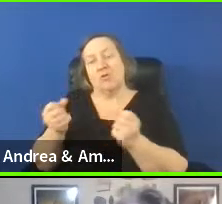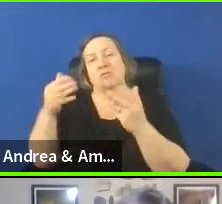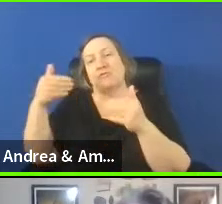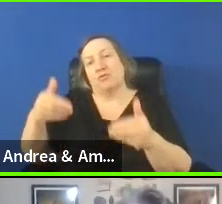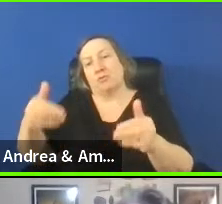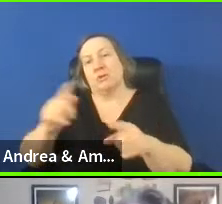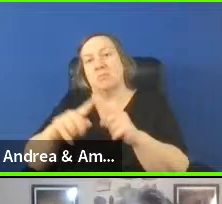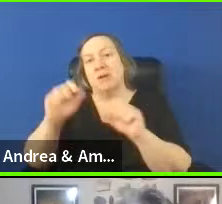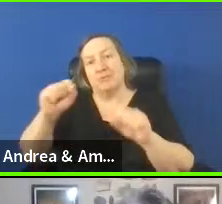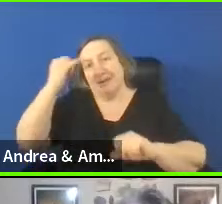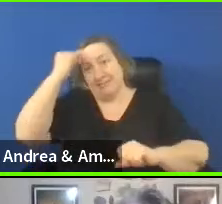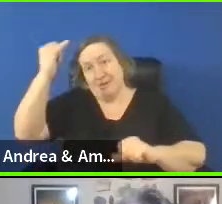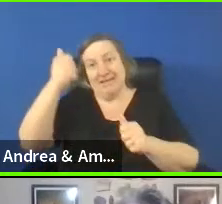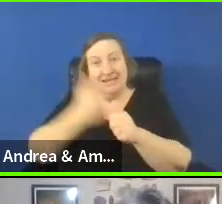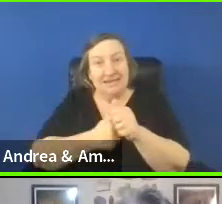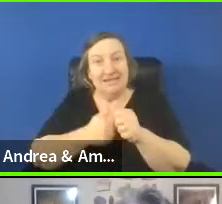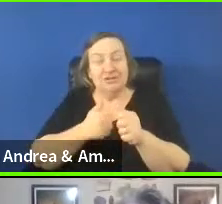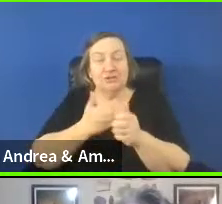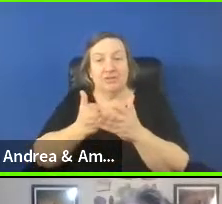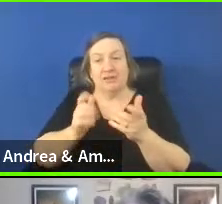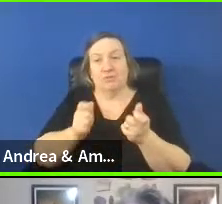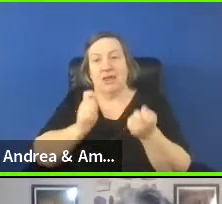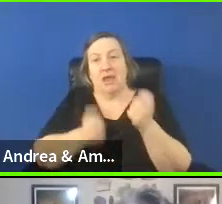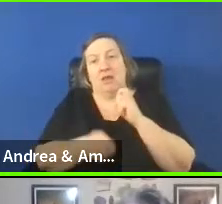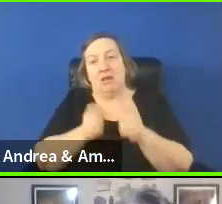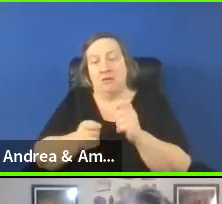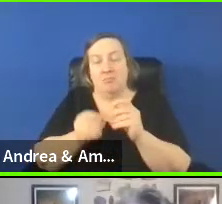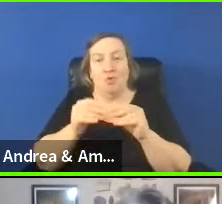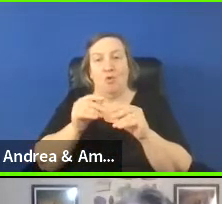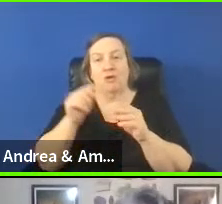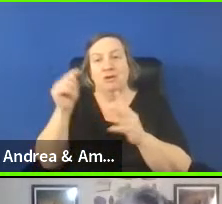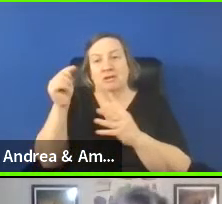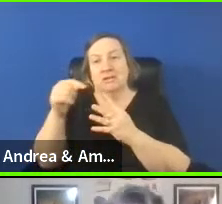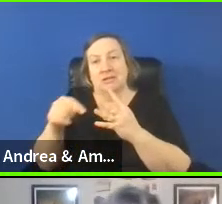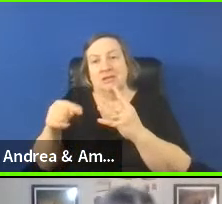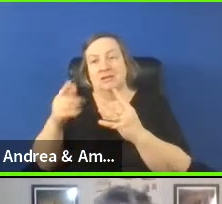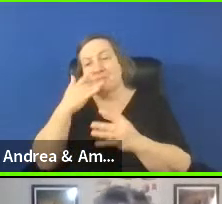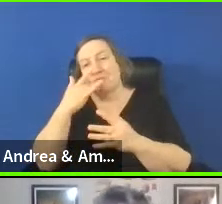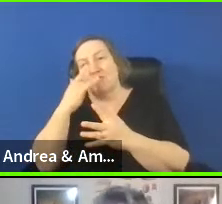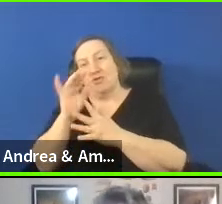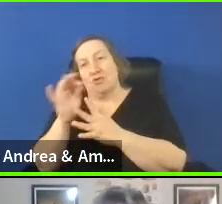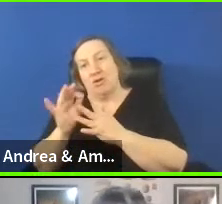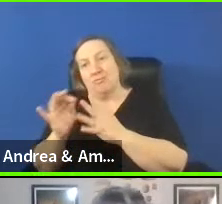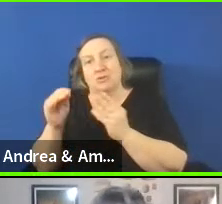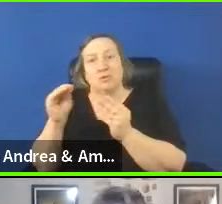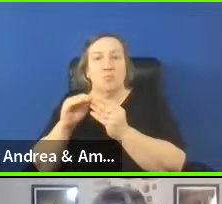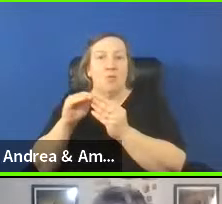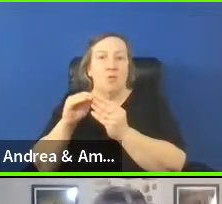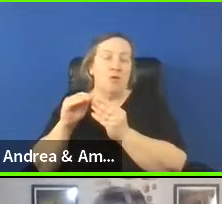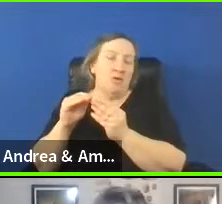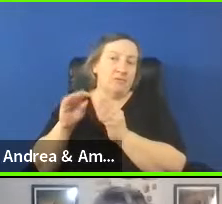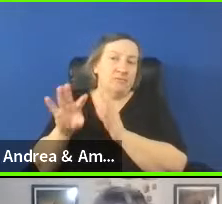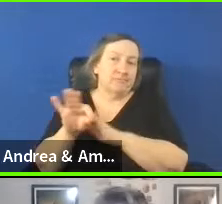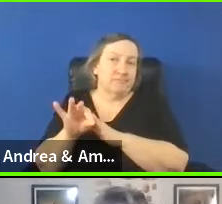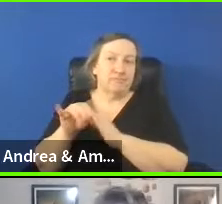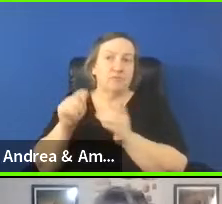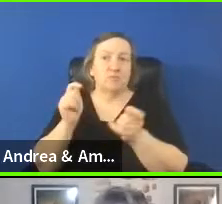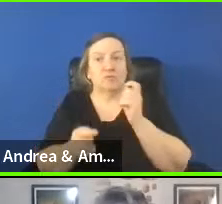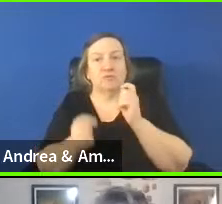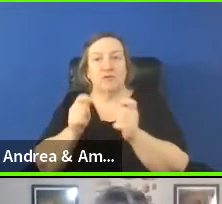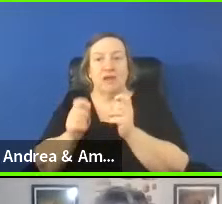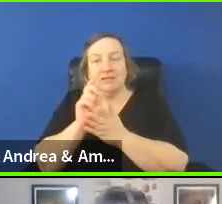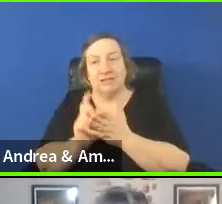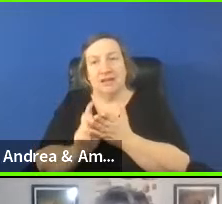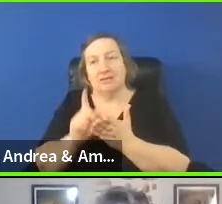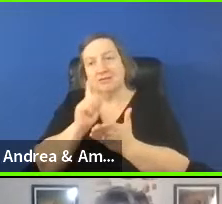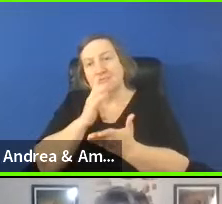as you can imagine, each of these pieces are things that we can dive into in more detail as a preferred option is selected and as we refine that design. So